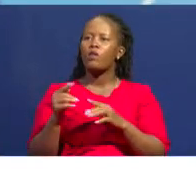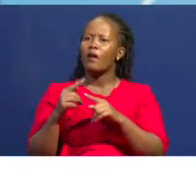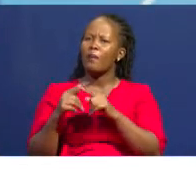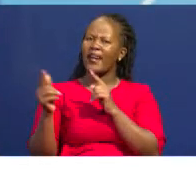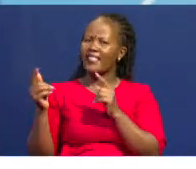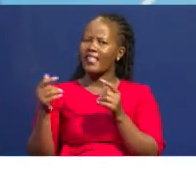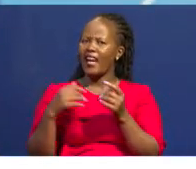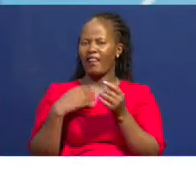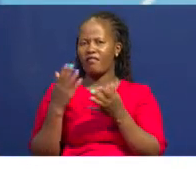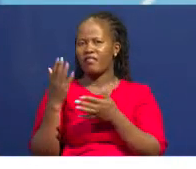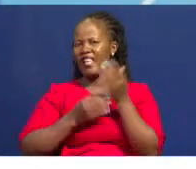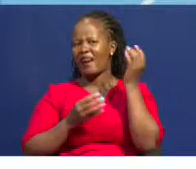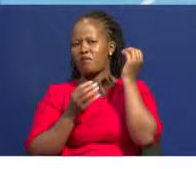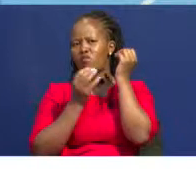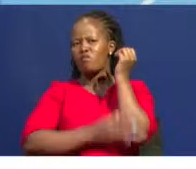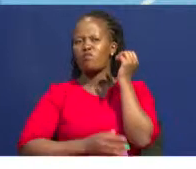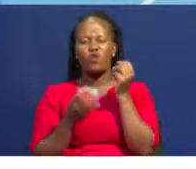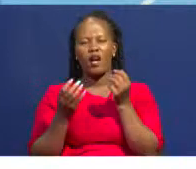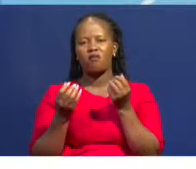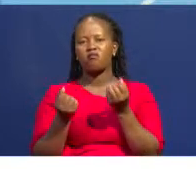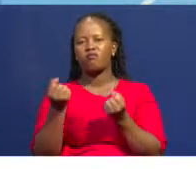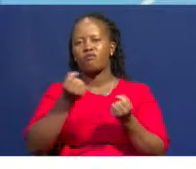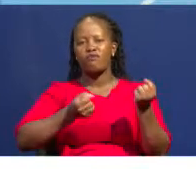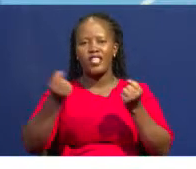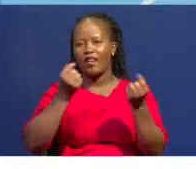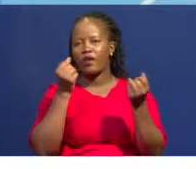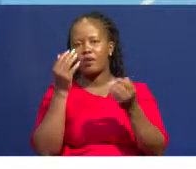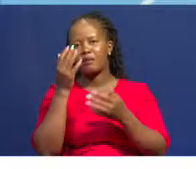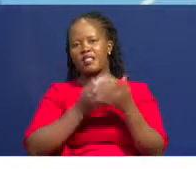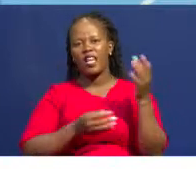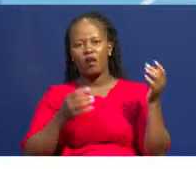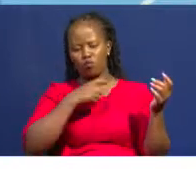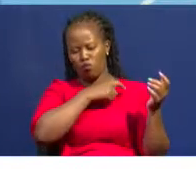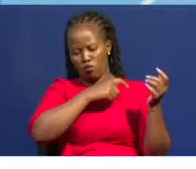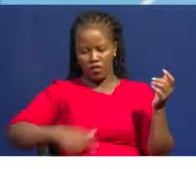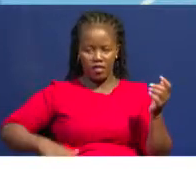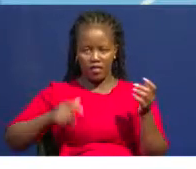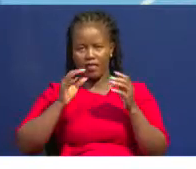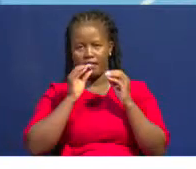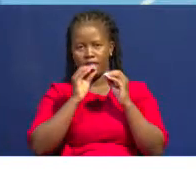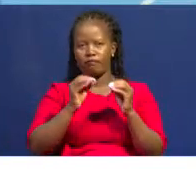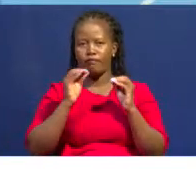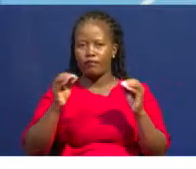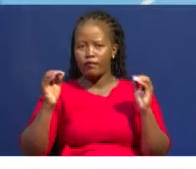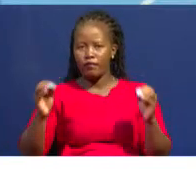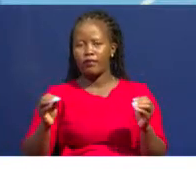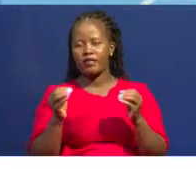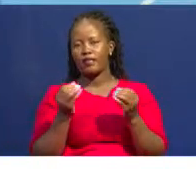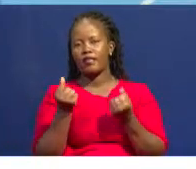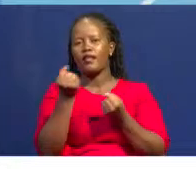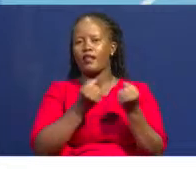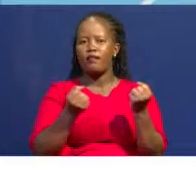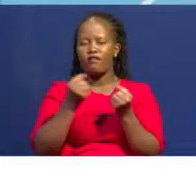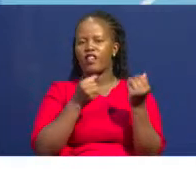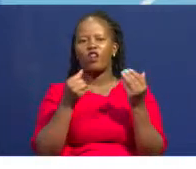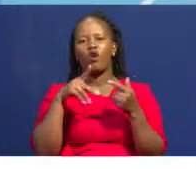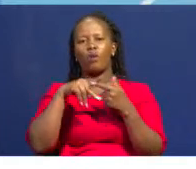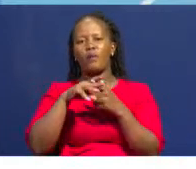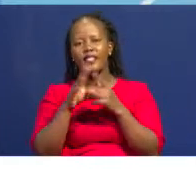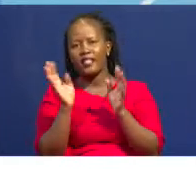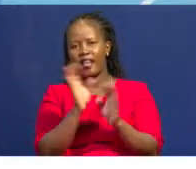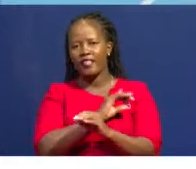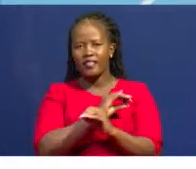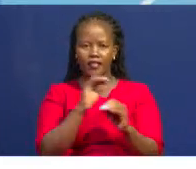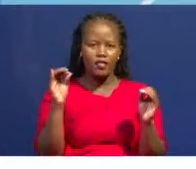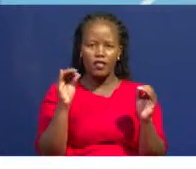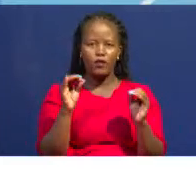unroadworthy vehicles, no seat belt, reckless driving, vehicle maintenance, vehicle inspection. That is exactly what I'm looking